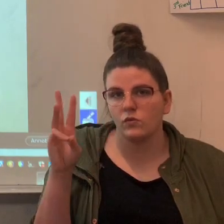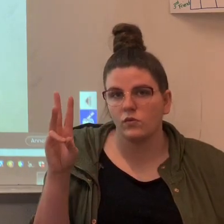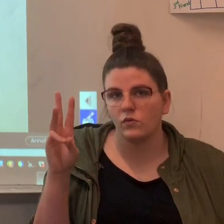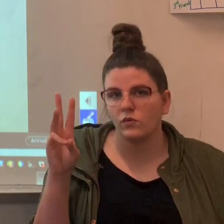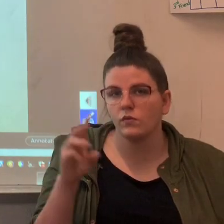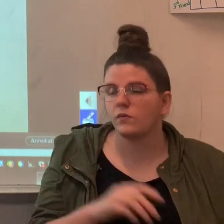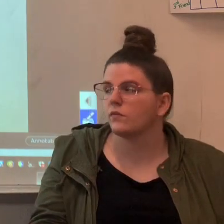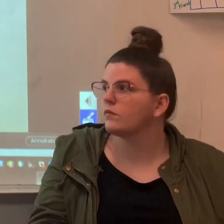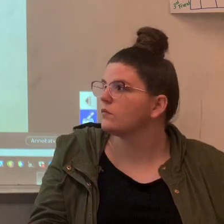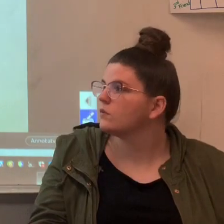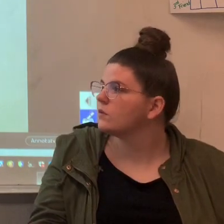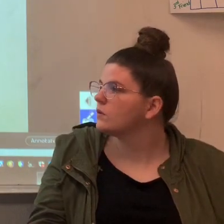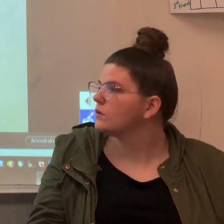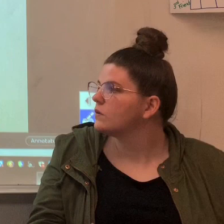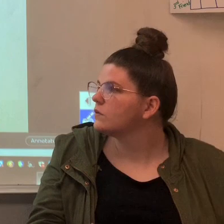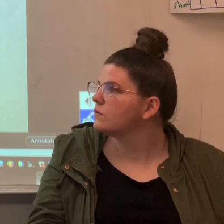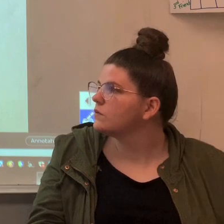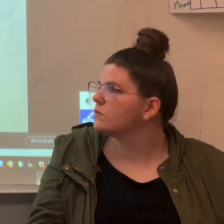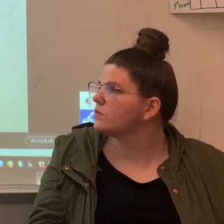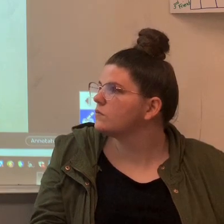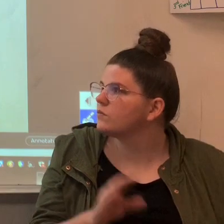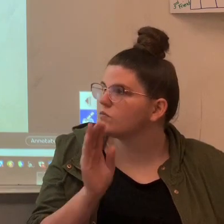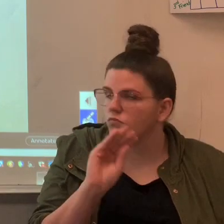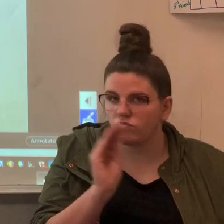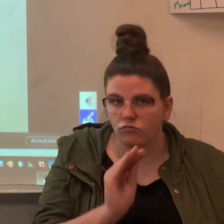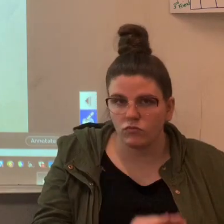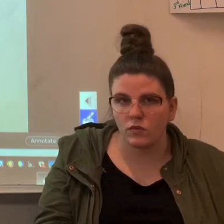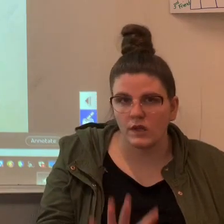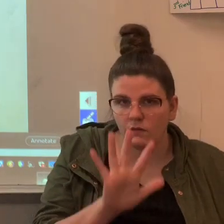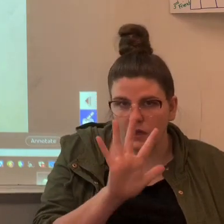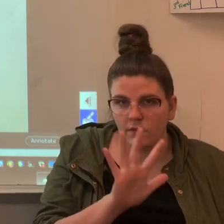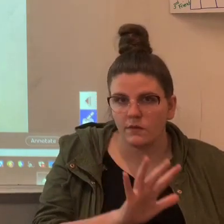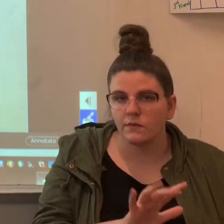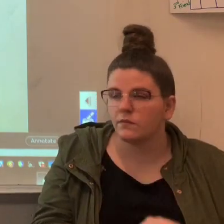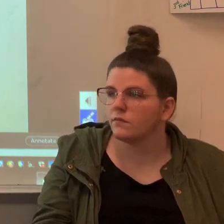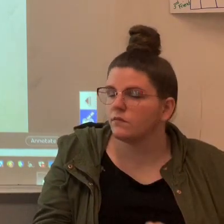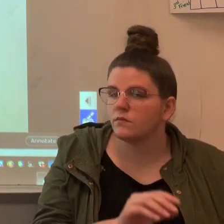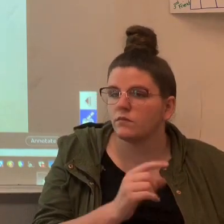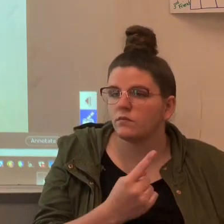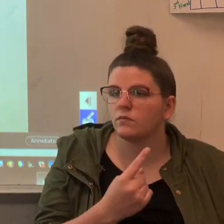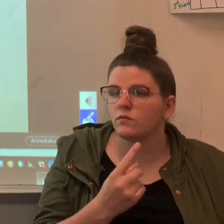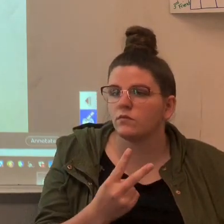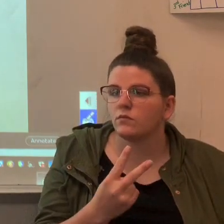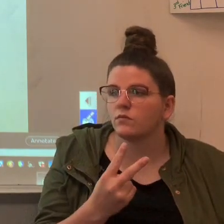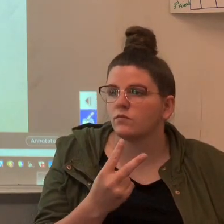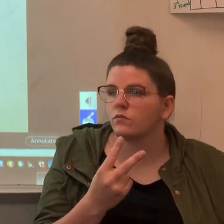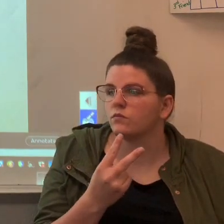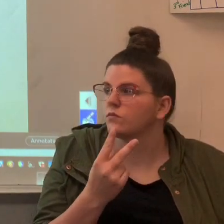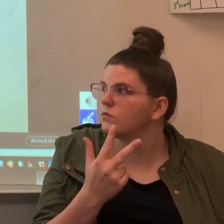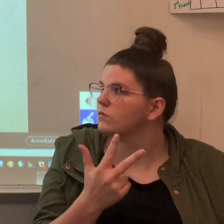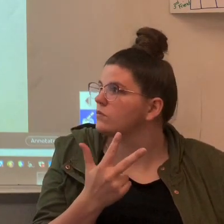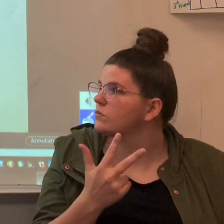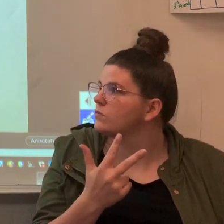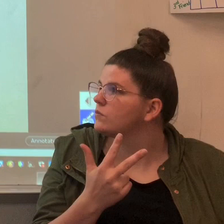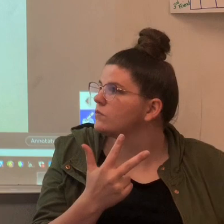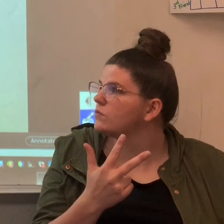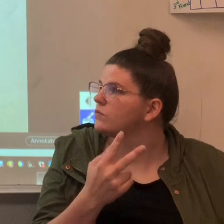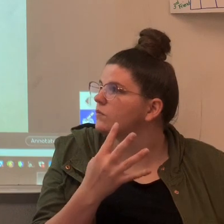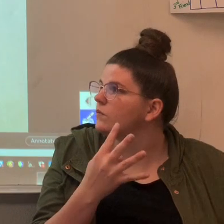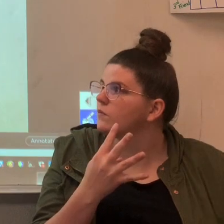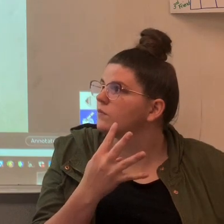5, 6. And I would shade in 5 of these. 1, 2,